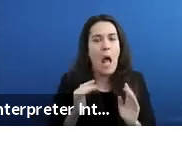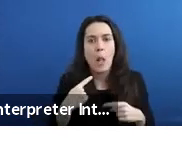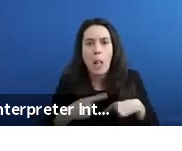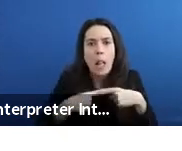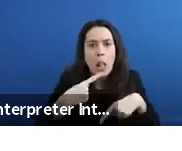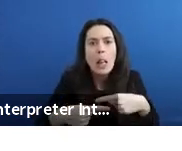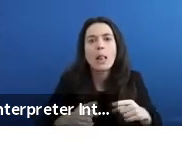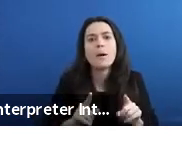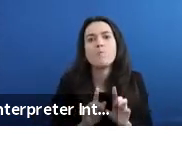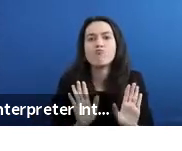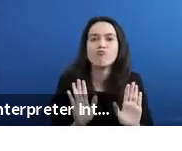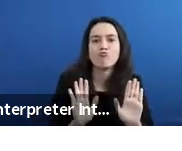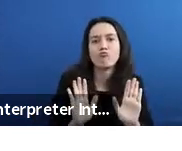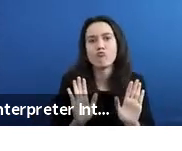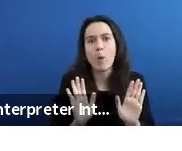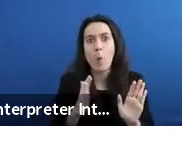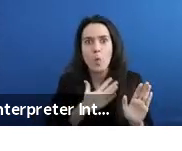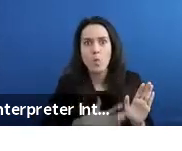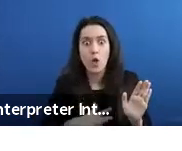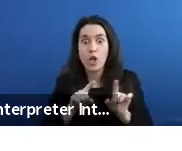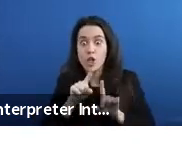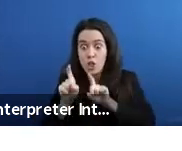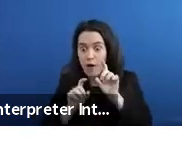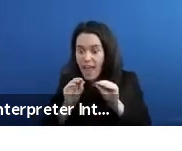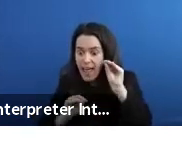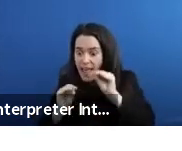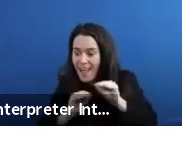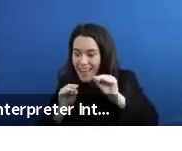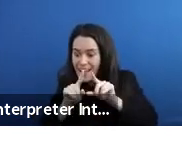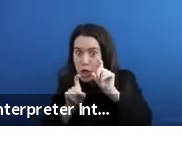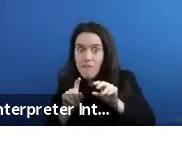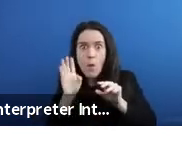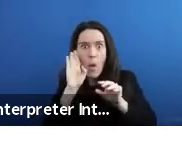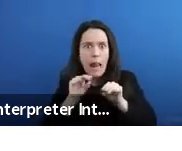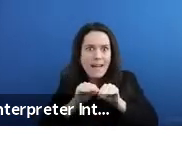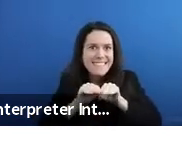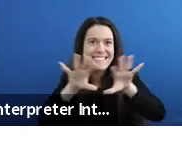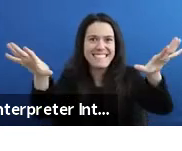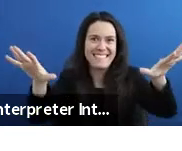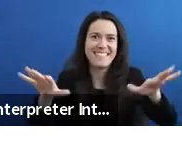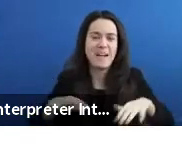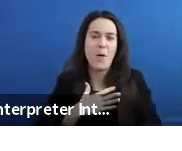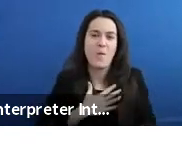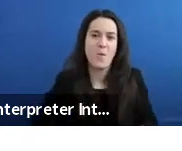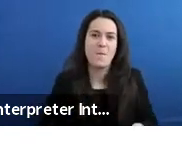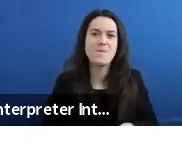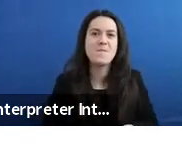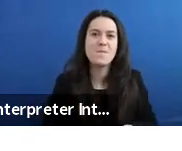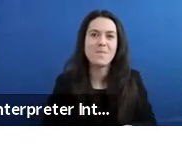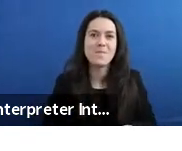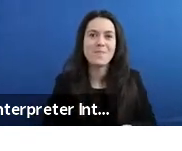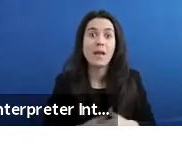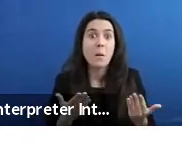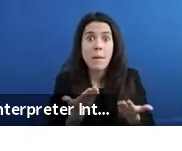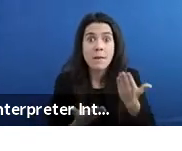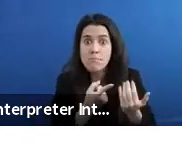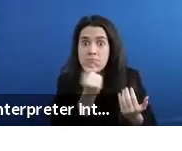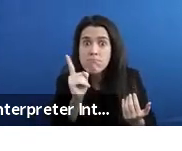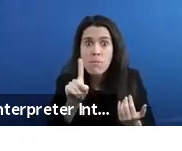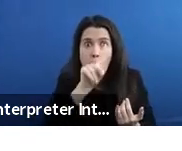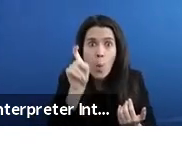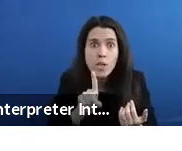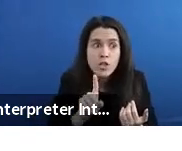for sure try to disseminate the survey as much as possible. And do you have any questions about